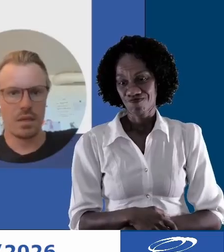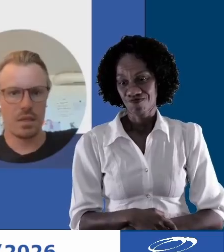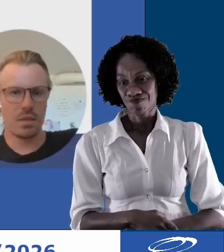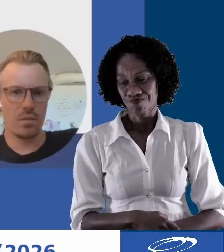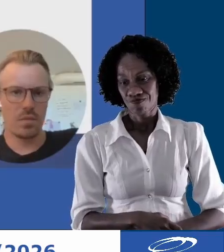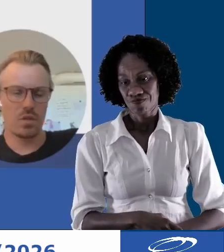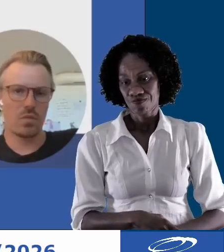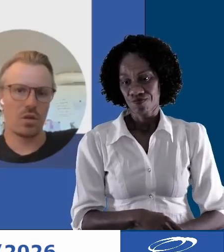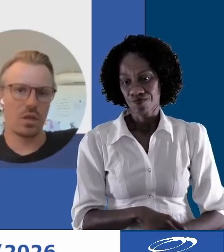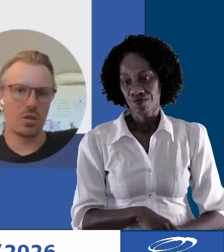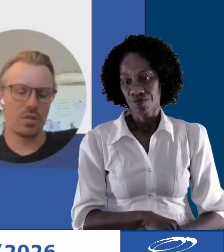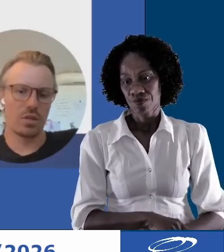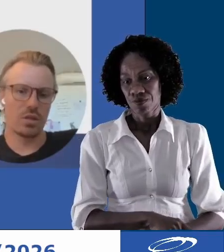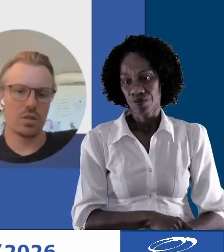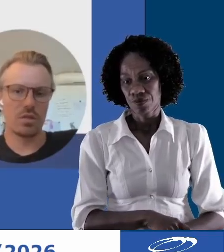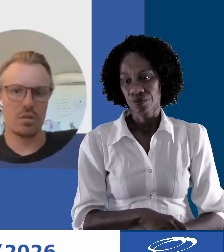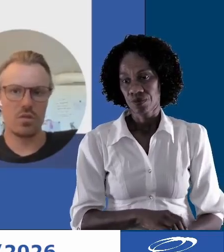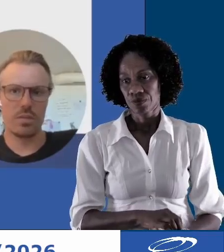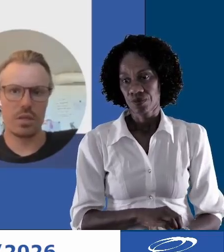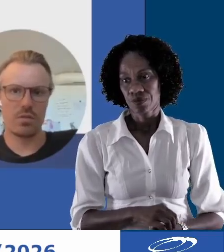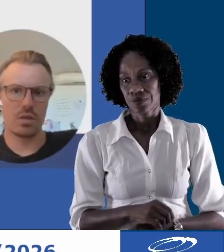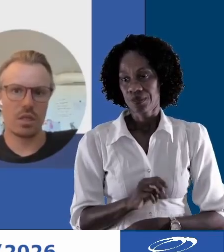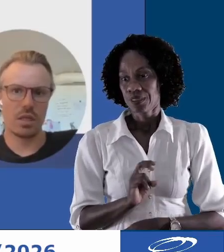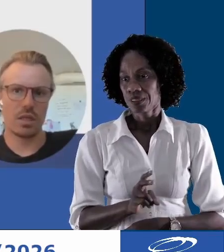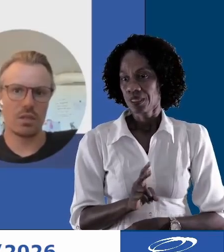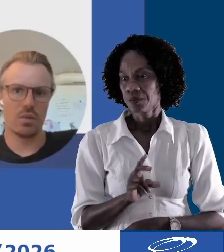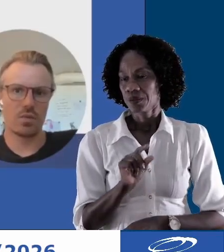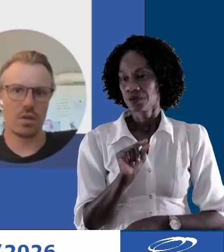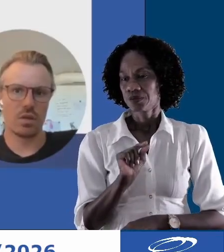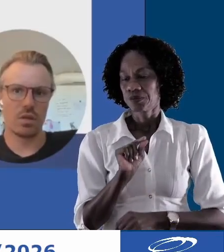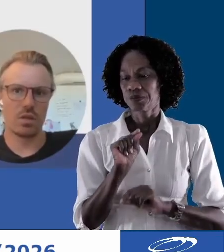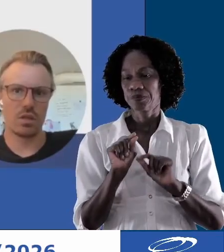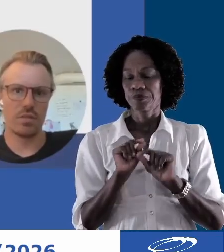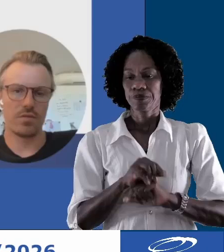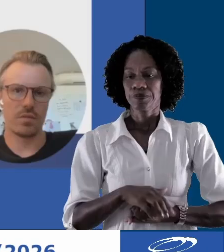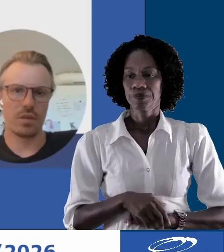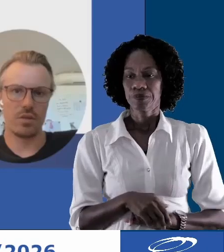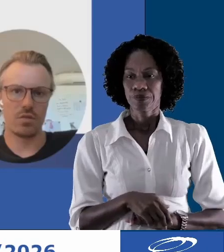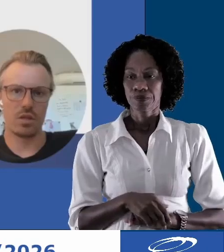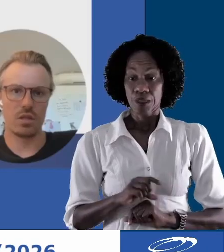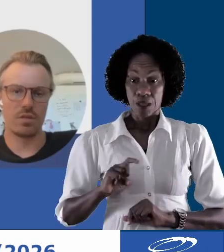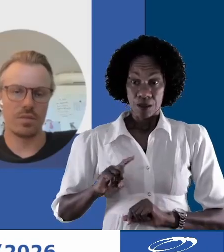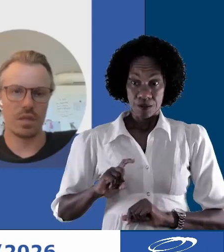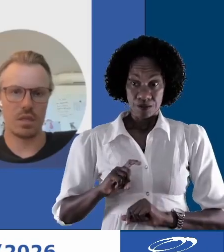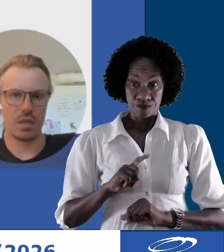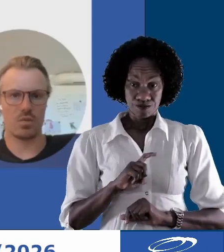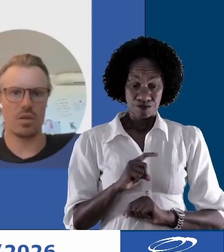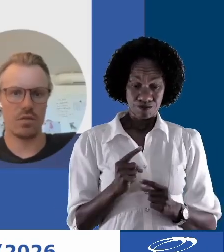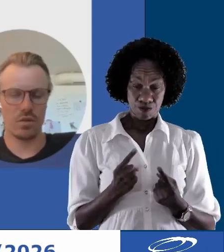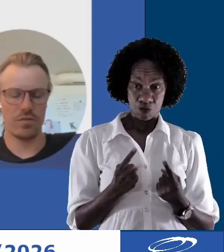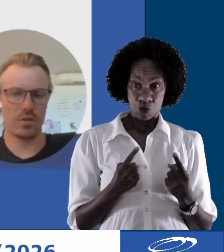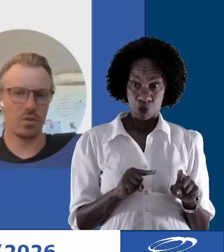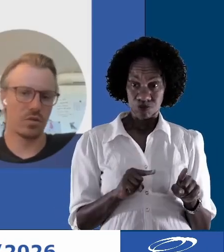The same somewhat attributes to bacterial killing, as most knowledge stems from in vitro studies, and as we